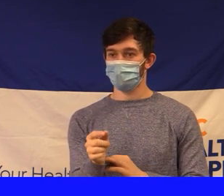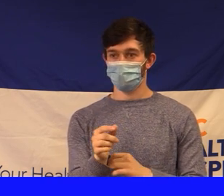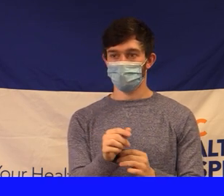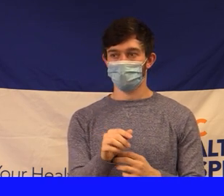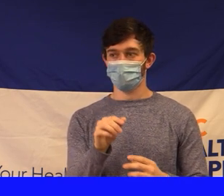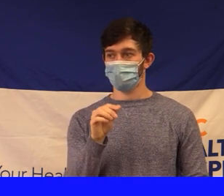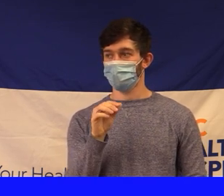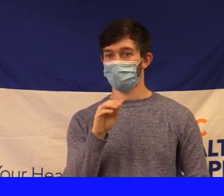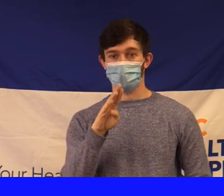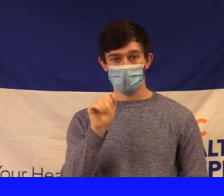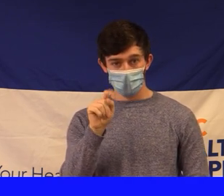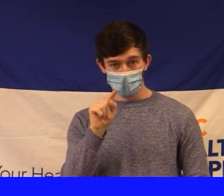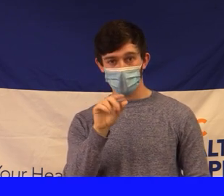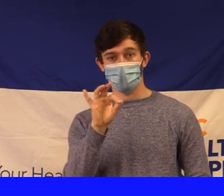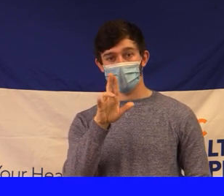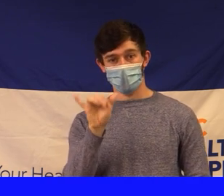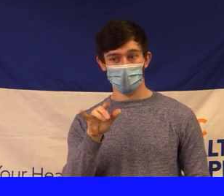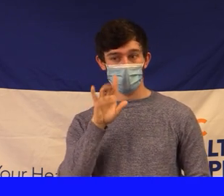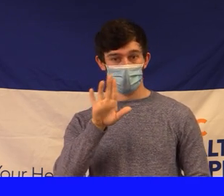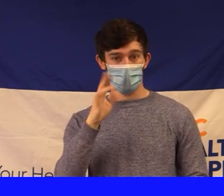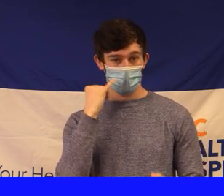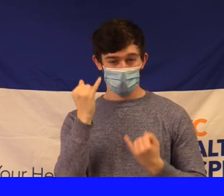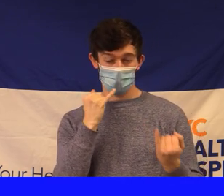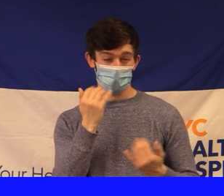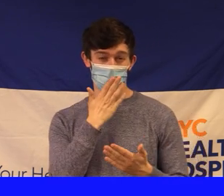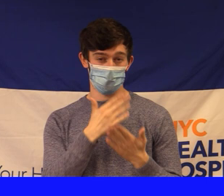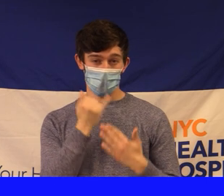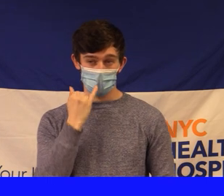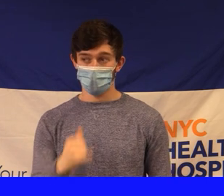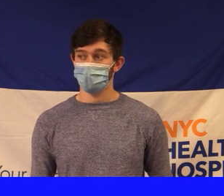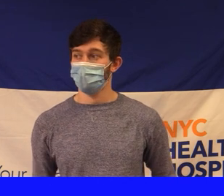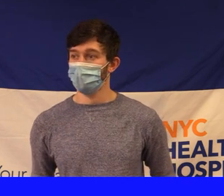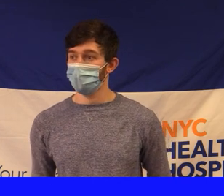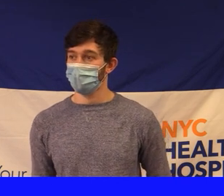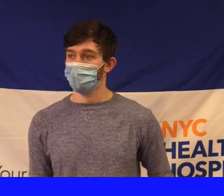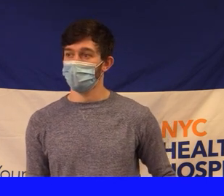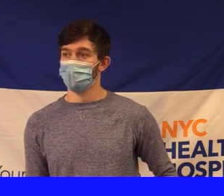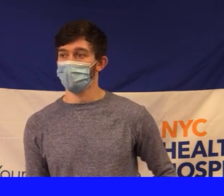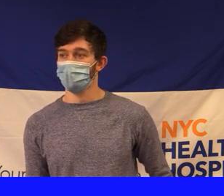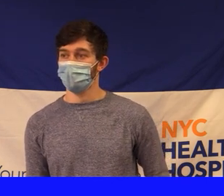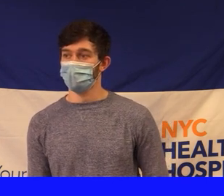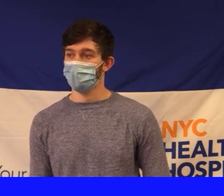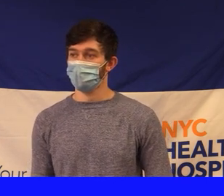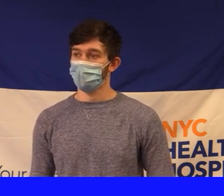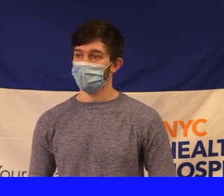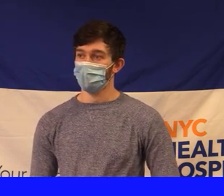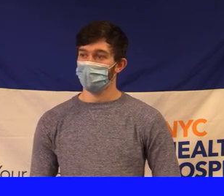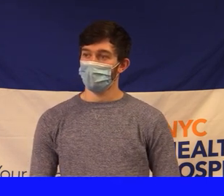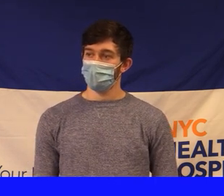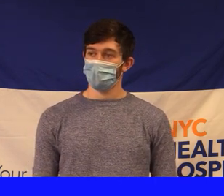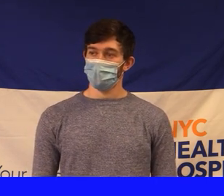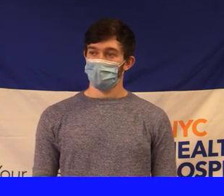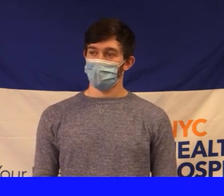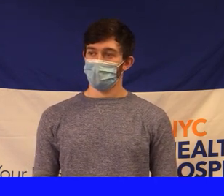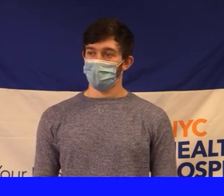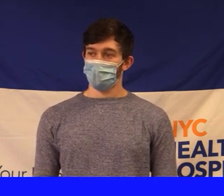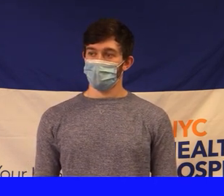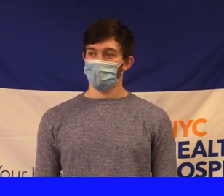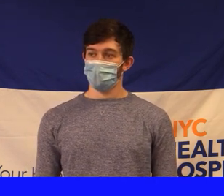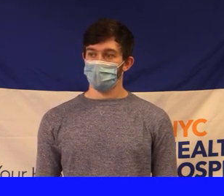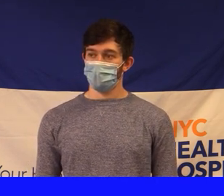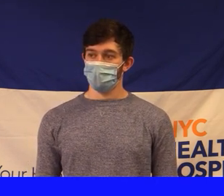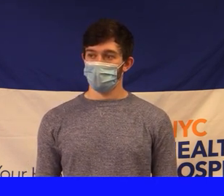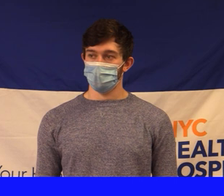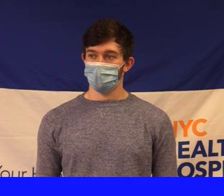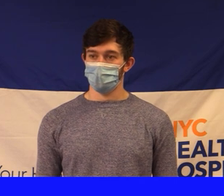Fanny's is actually a good idea. I think, you know, perhaps the solution, just